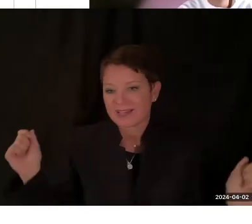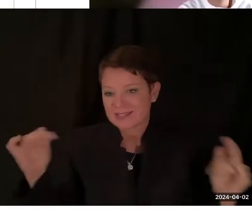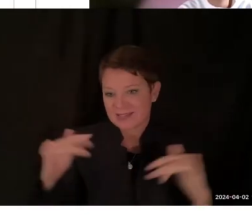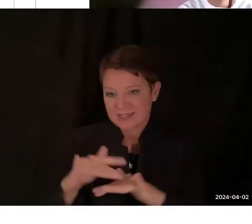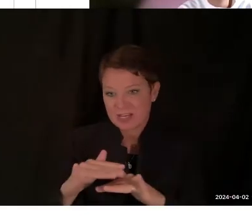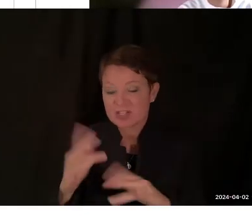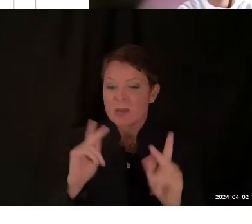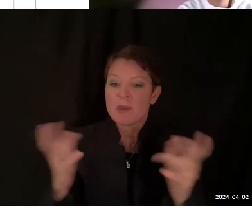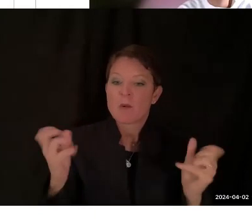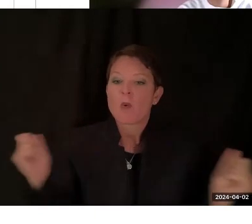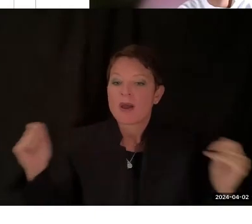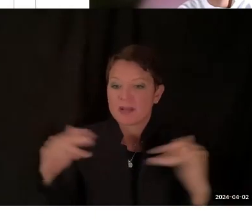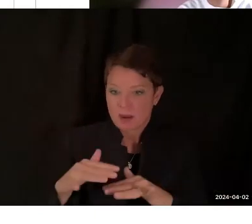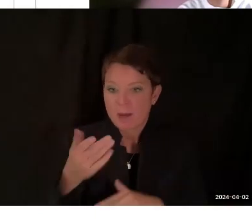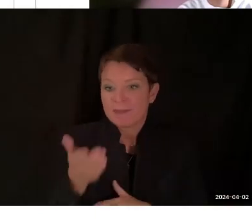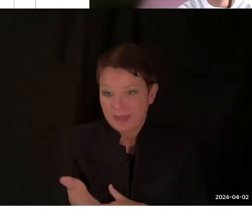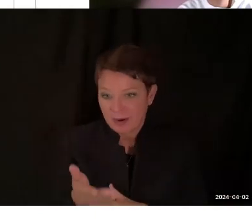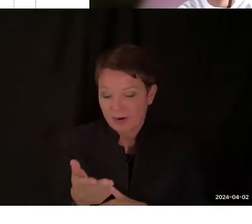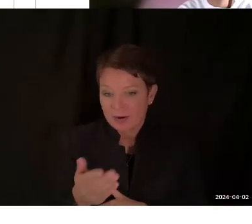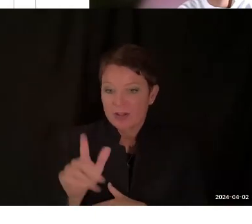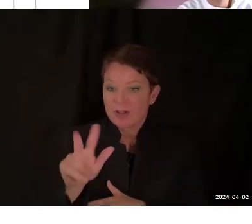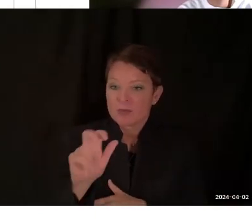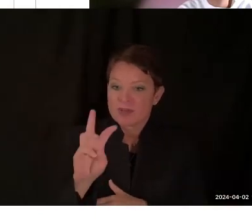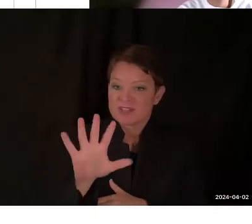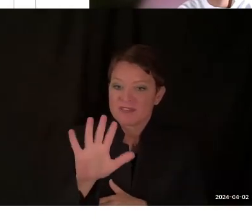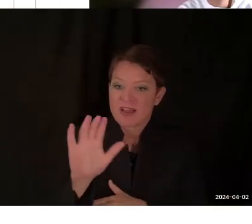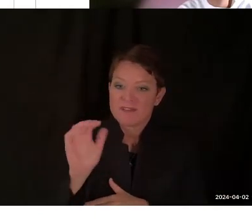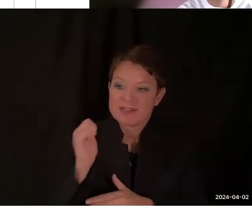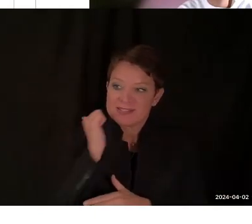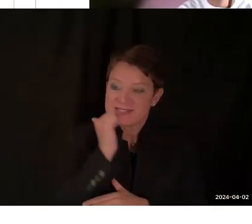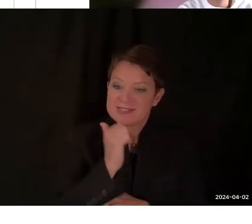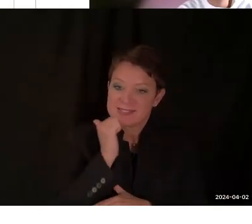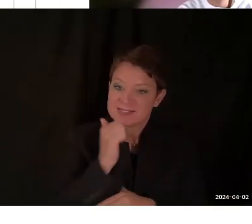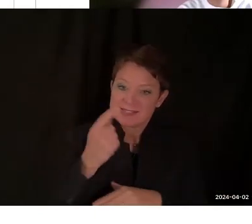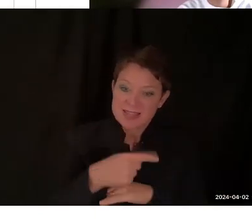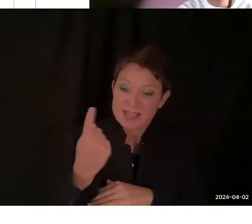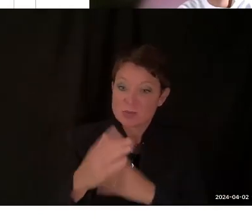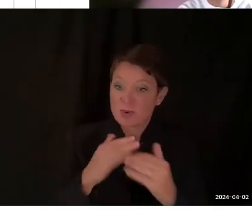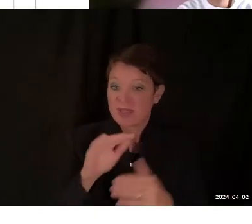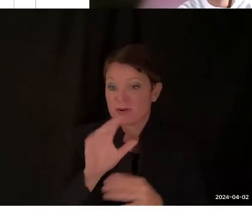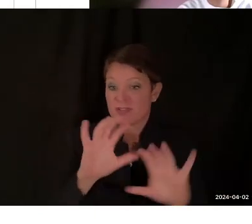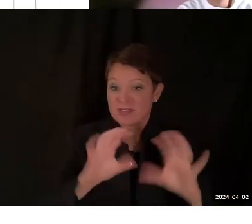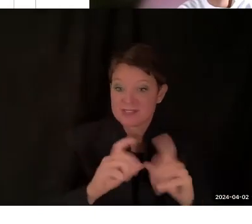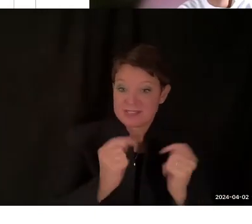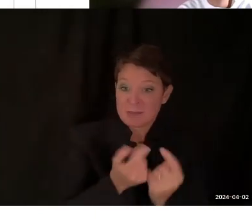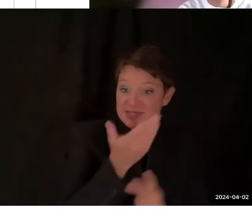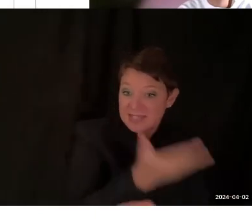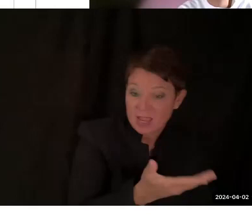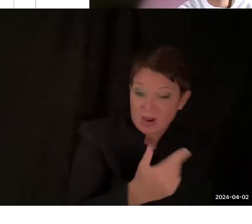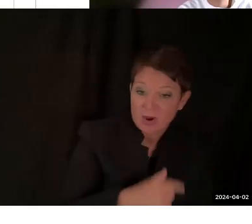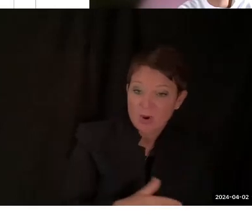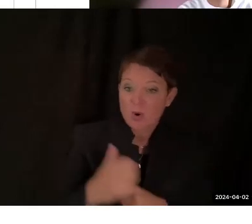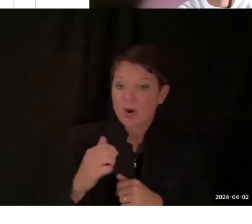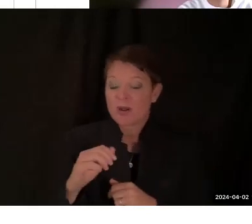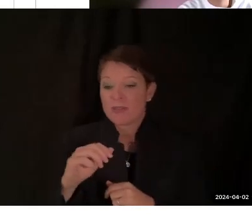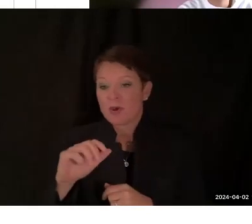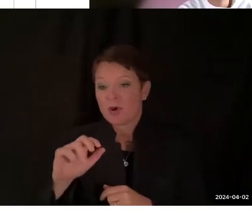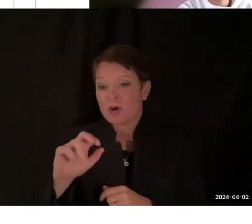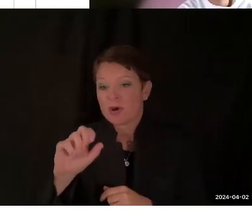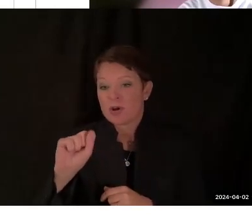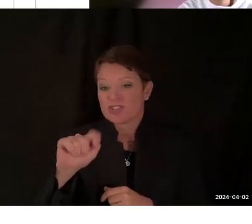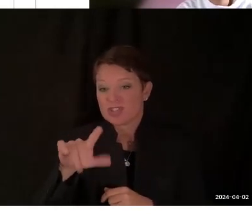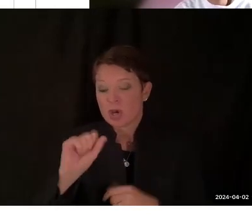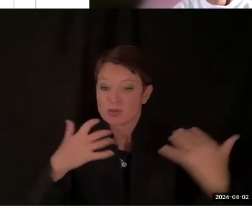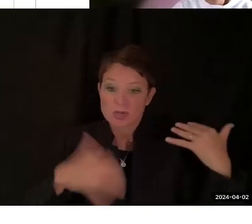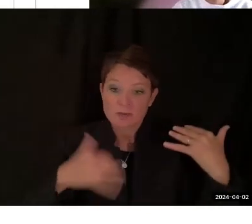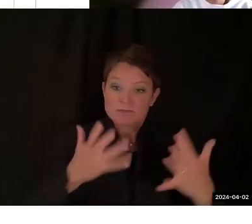are going to want to come to 365 days a year, whether or not the Sixers are there, or the Stones are playing upstairs, or